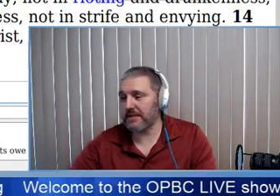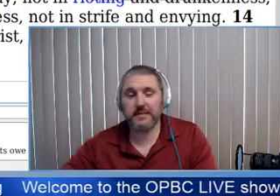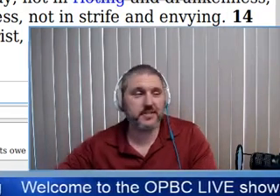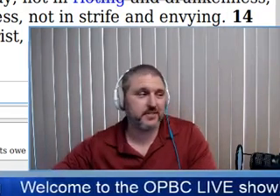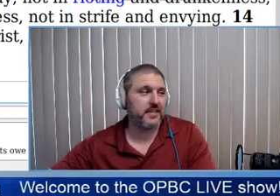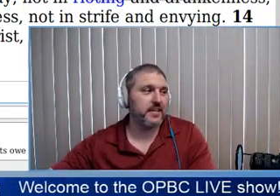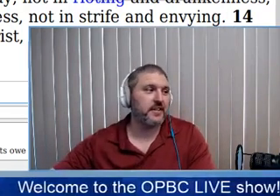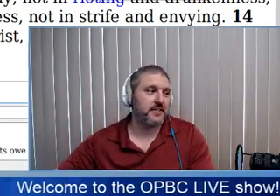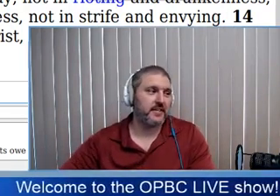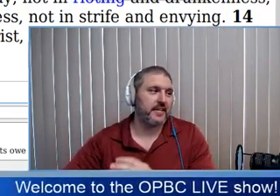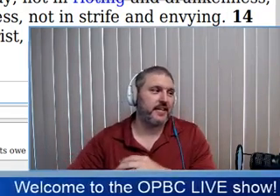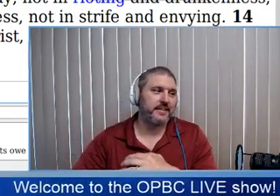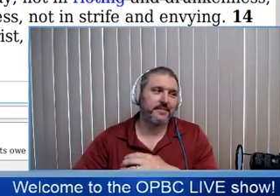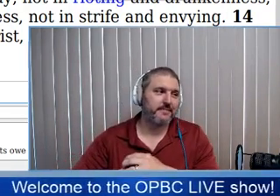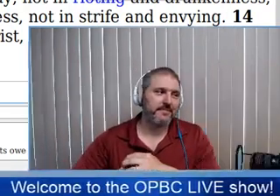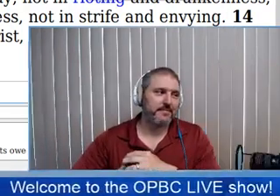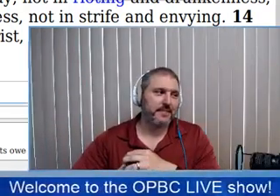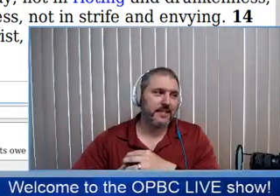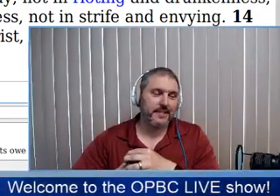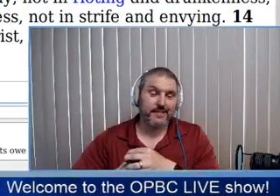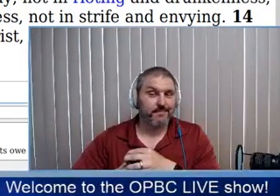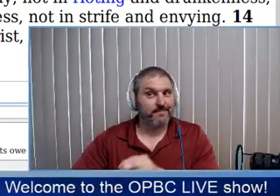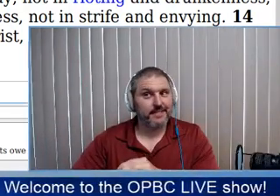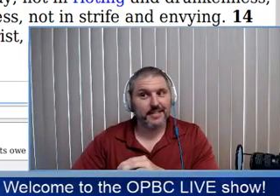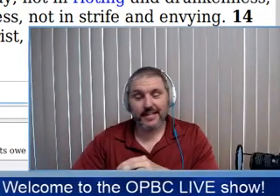people possibly descending on the city